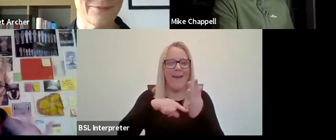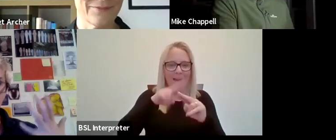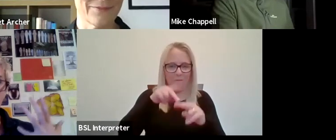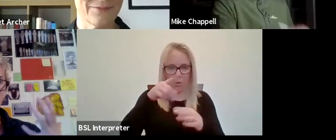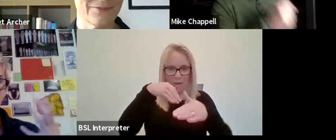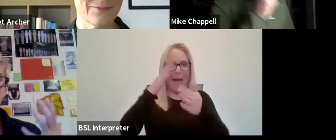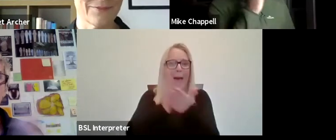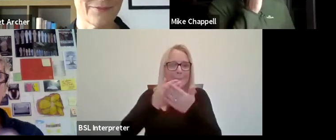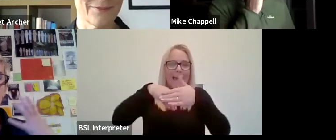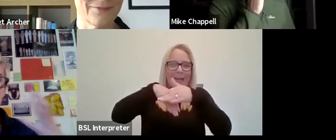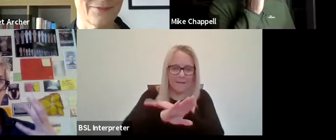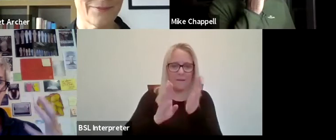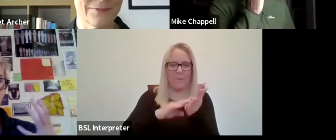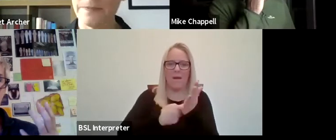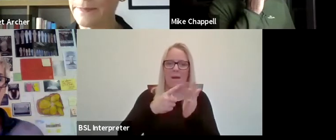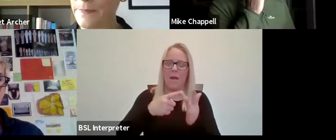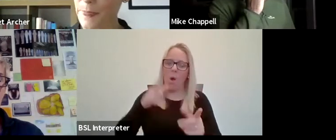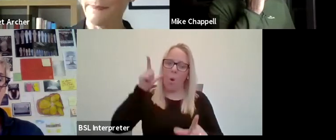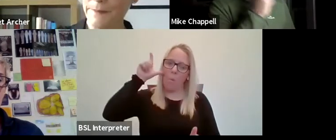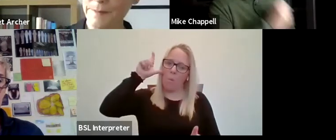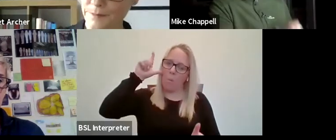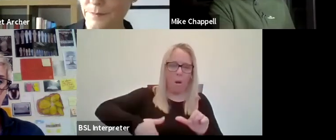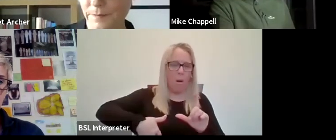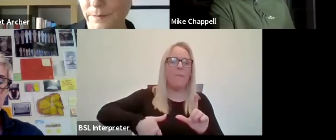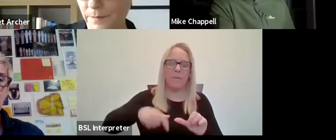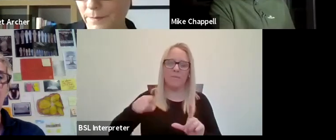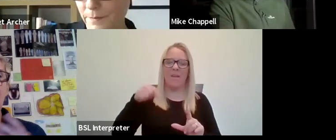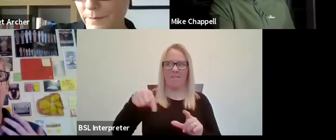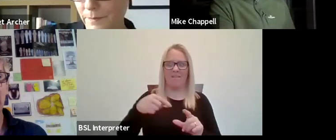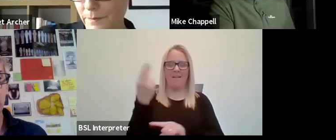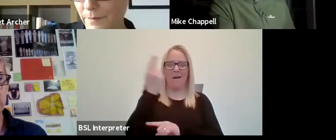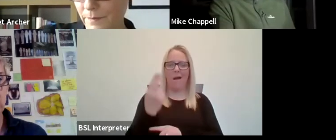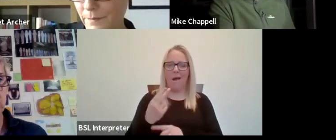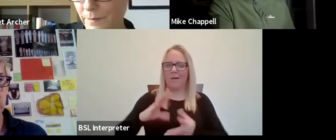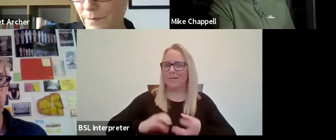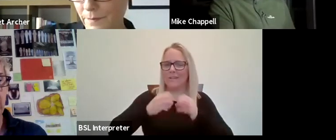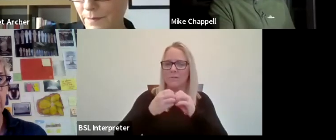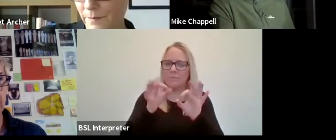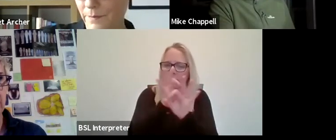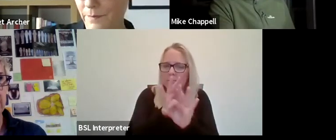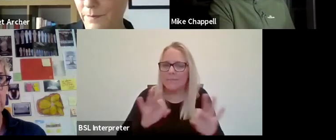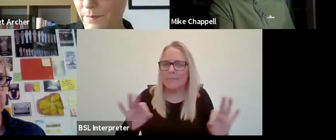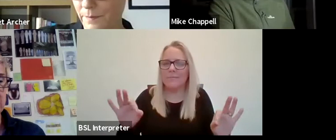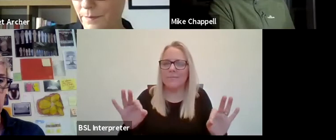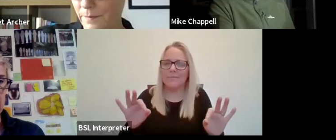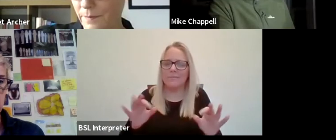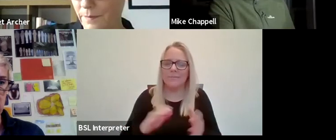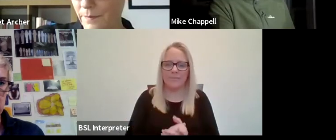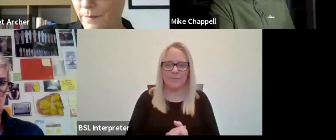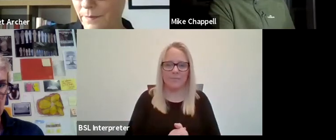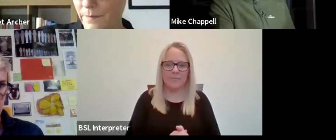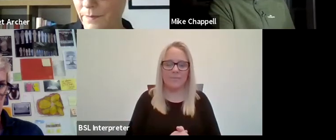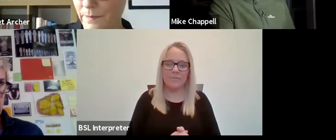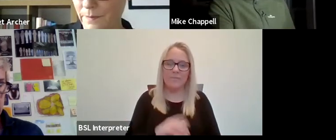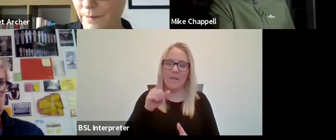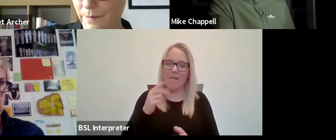than the normal, very, very loud mechanical noise. And then what was also exhibited in the space was also